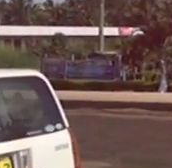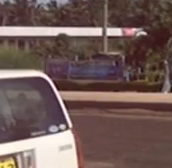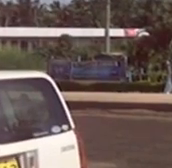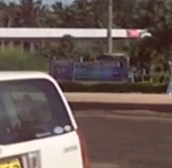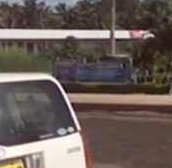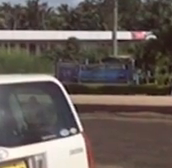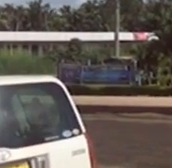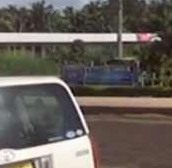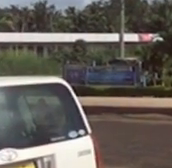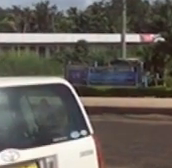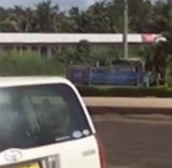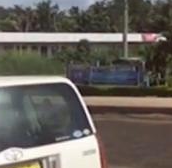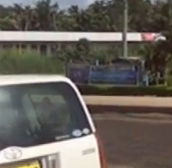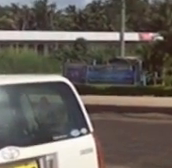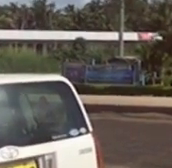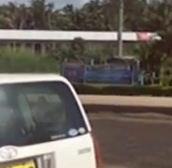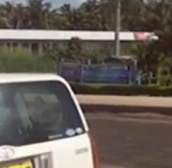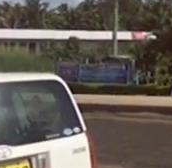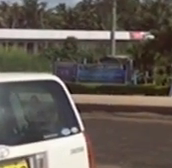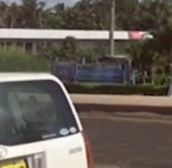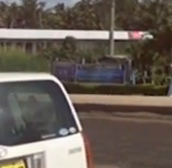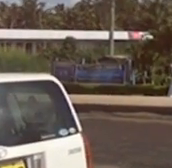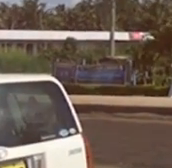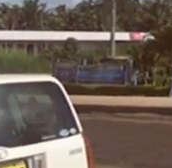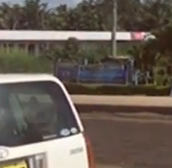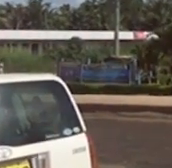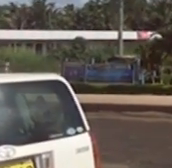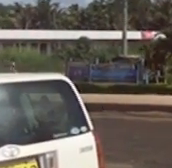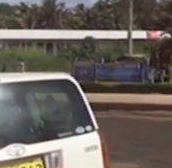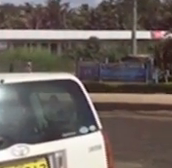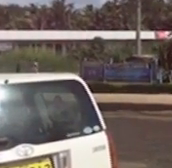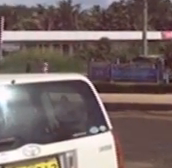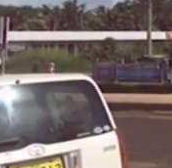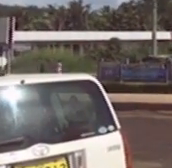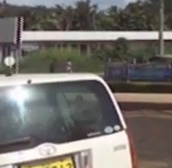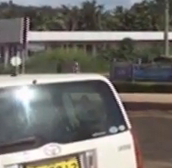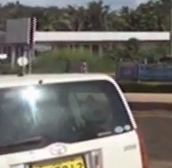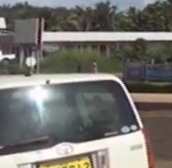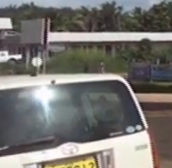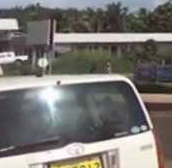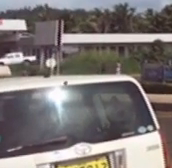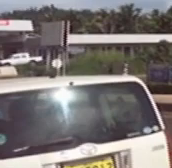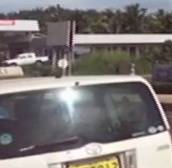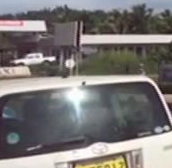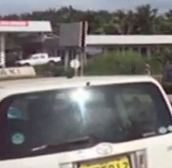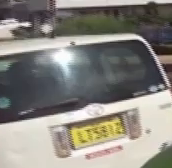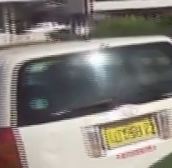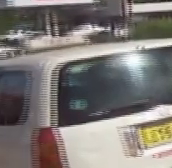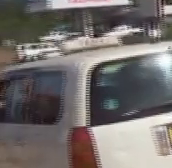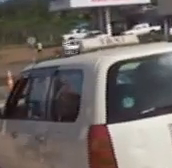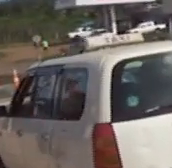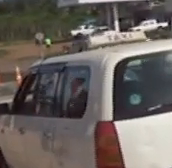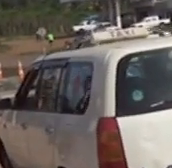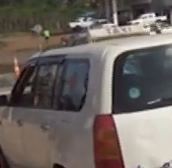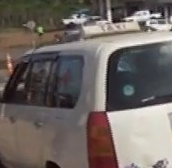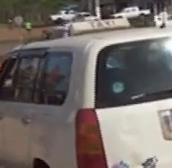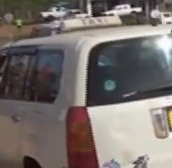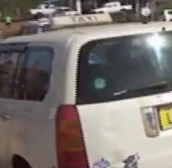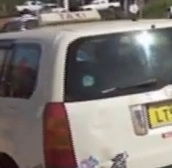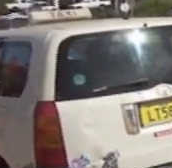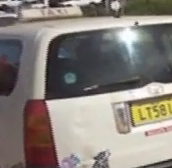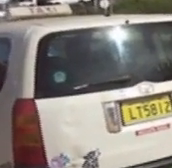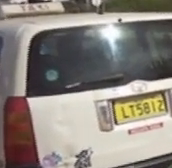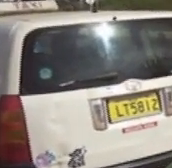from Nagaranga. I love Today FM because of latest hit music and Today FM rocks. My name is Sulweti. I'm